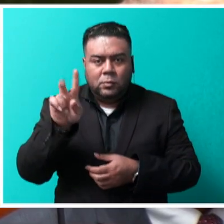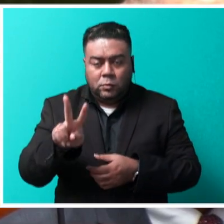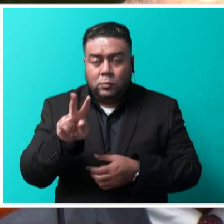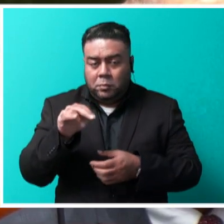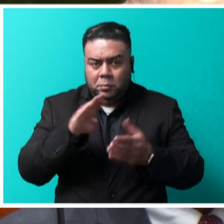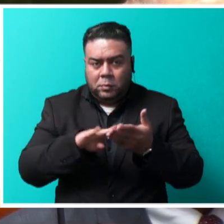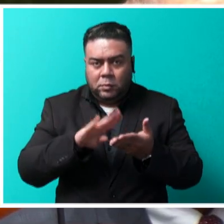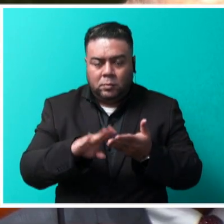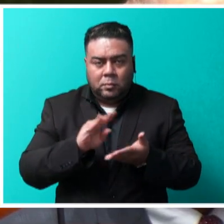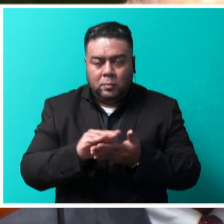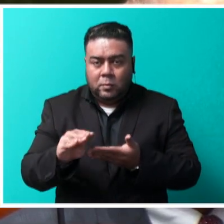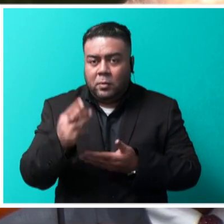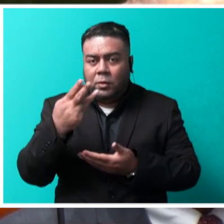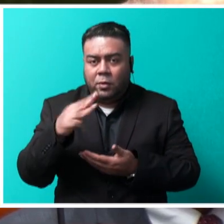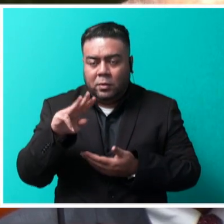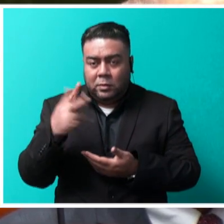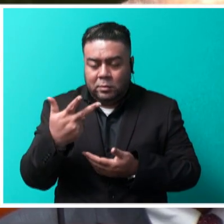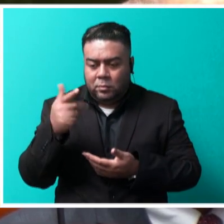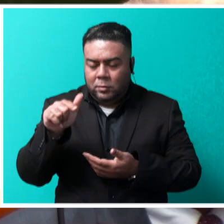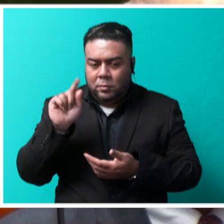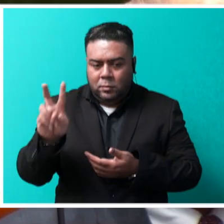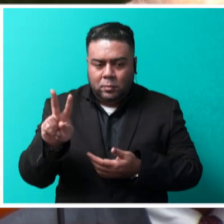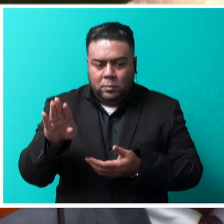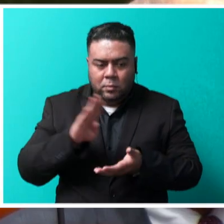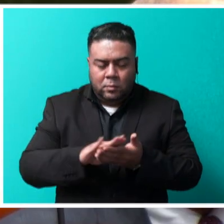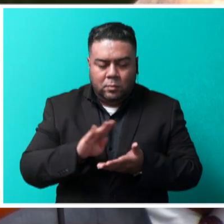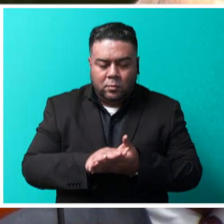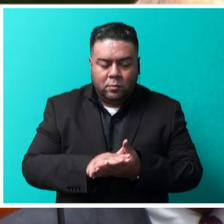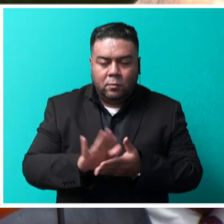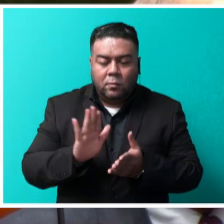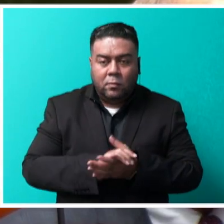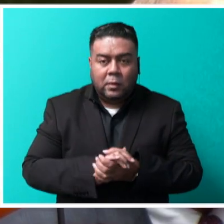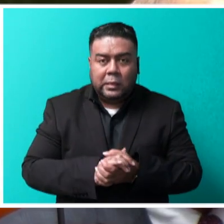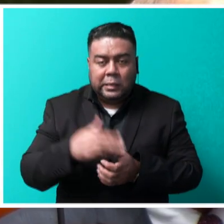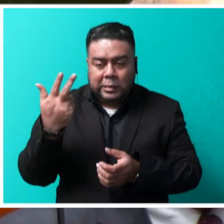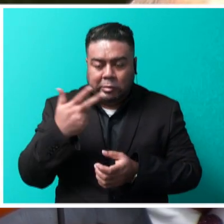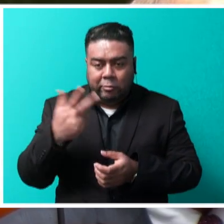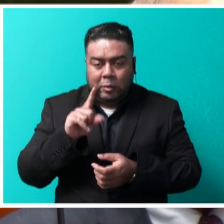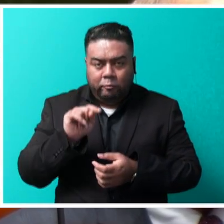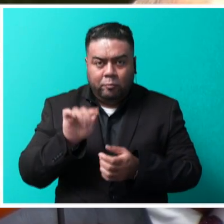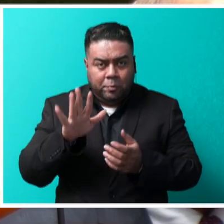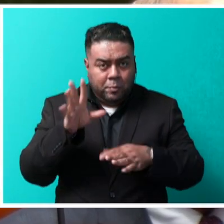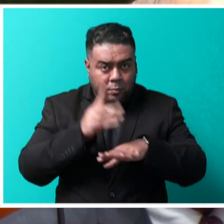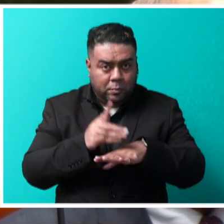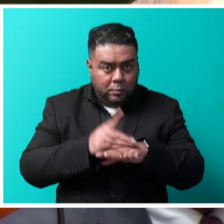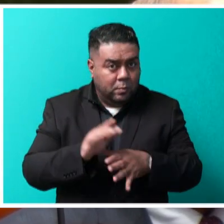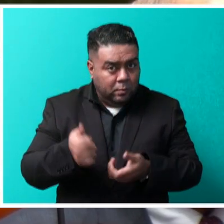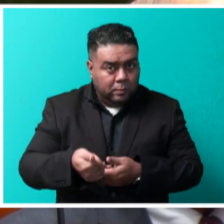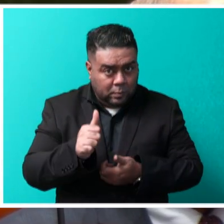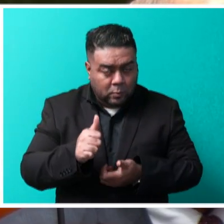scheme, $38.3 million for the family assistance scheme, $18.5 million for the disability allowance